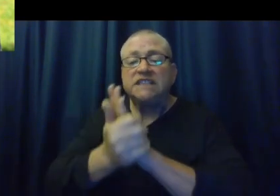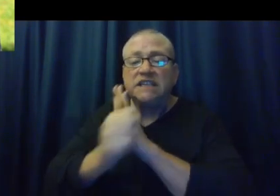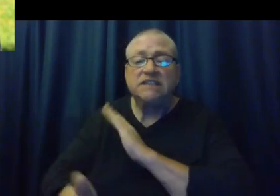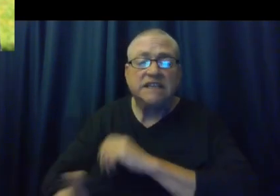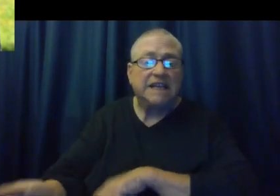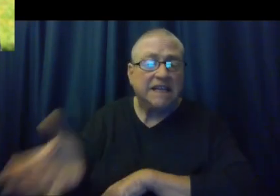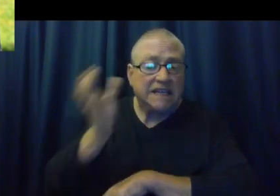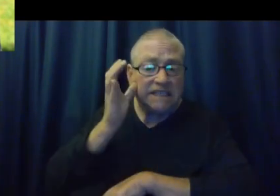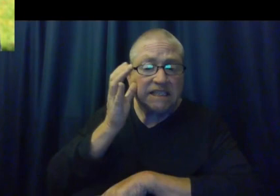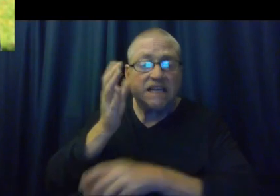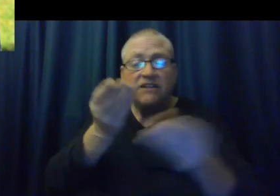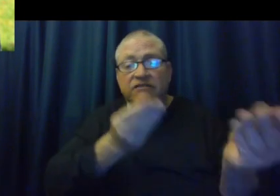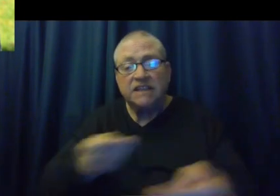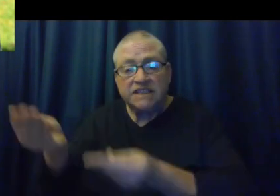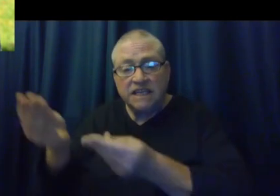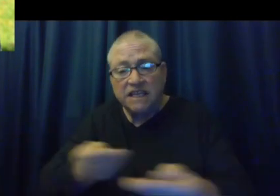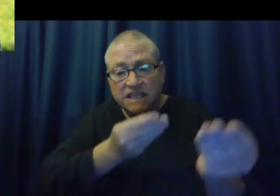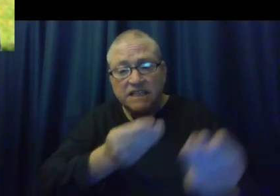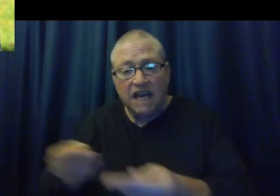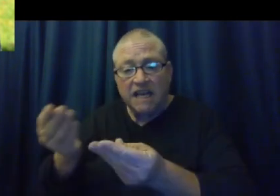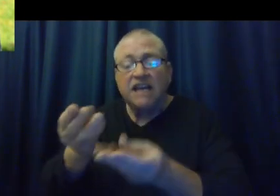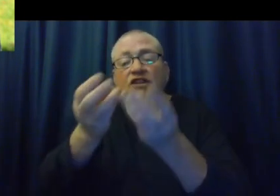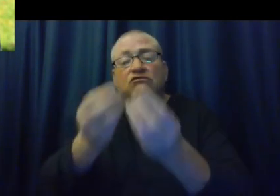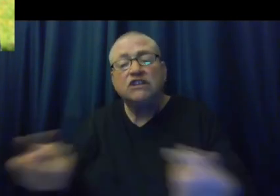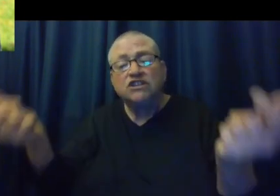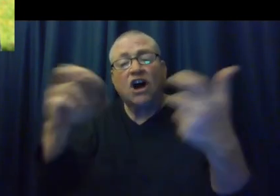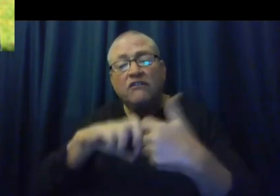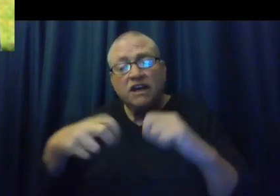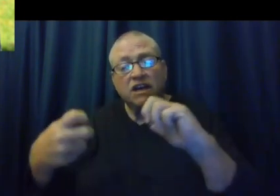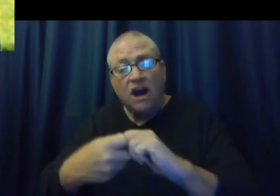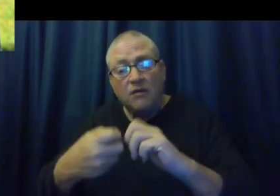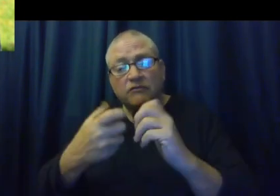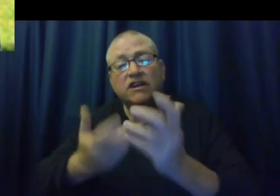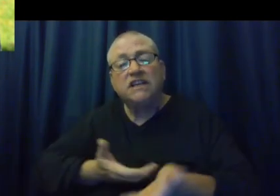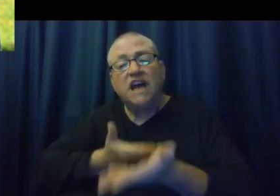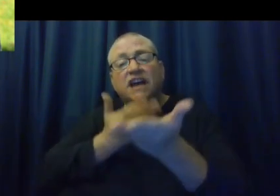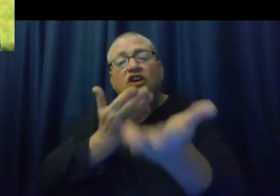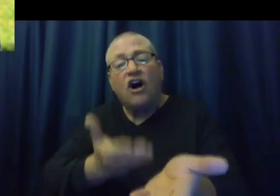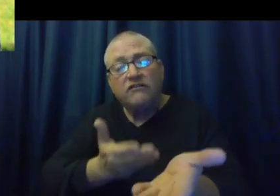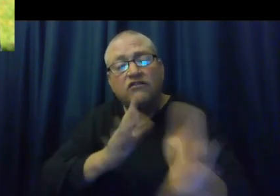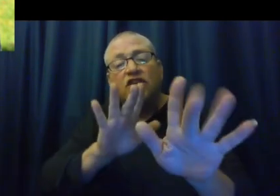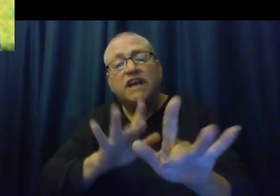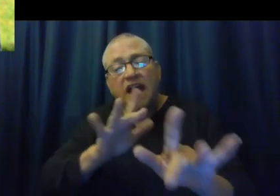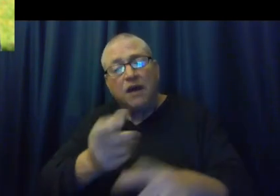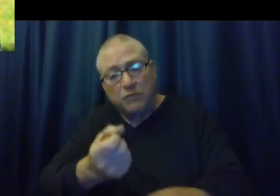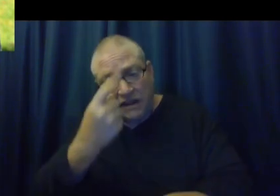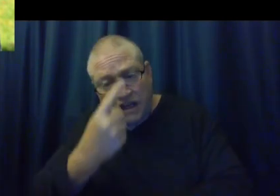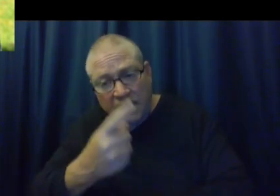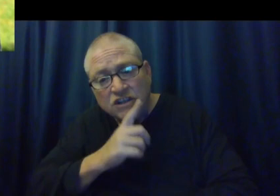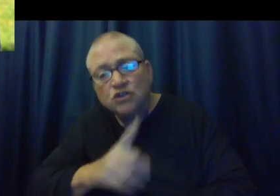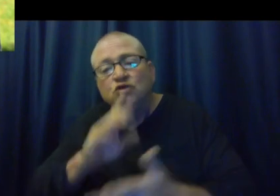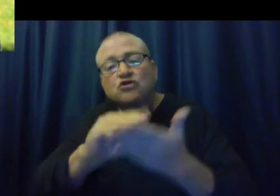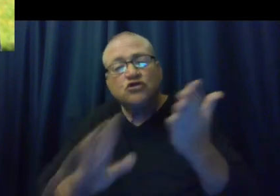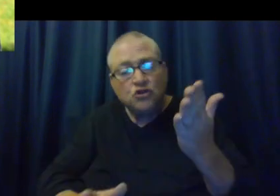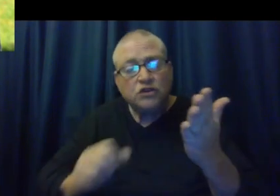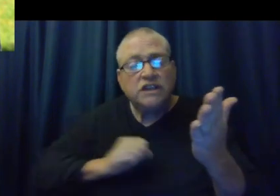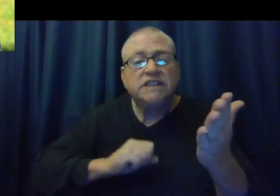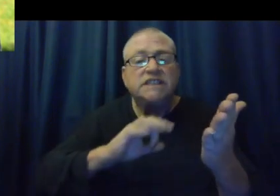in listening, facilitating discussion, resolving conflict, and communicating empathy to students, staff, and